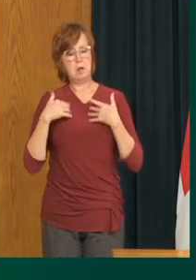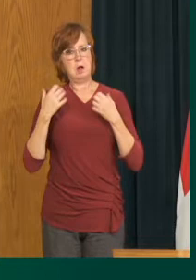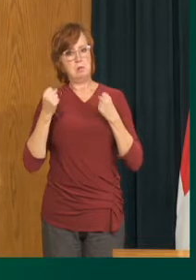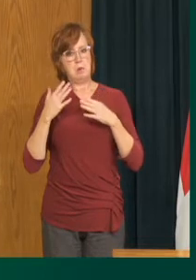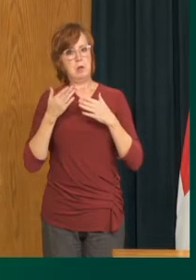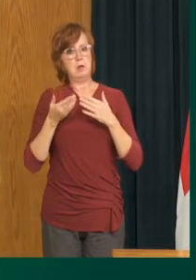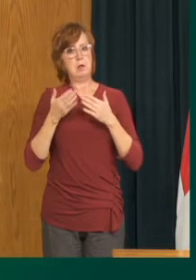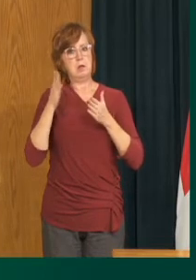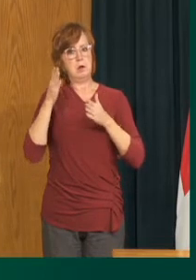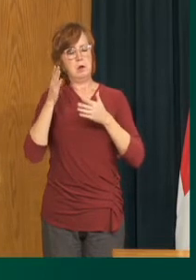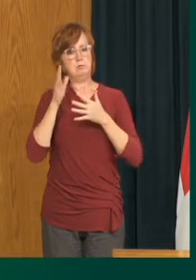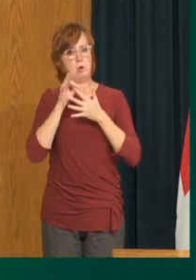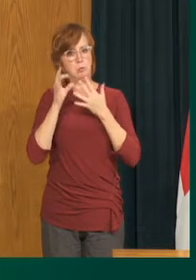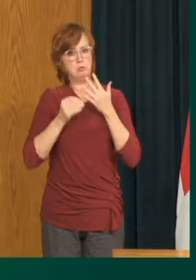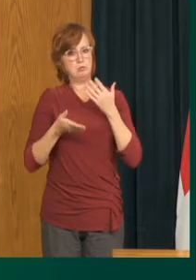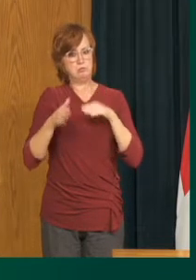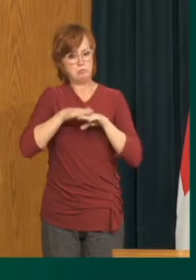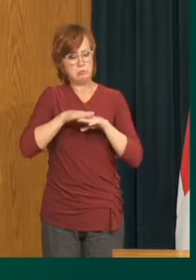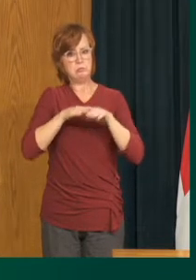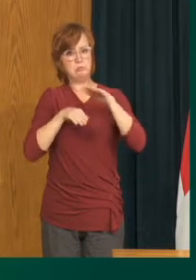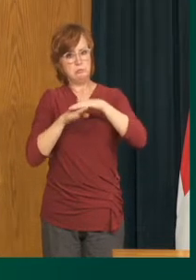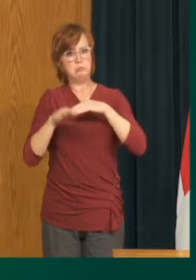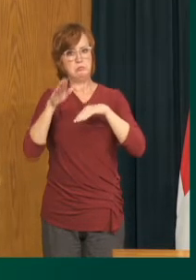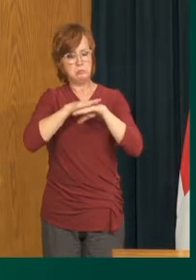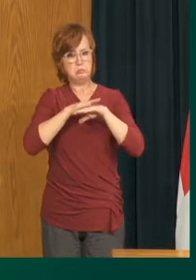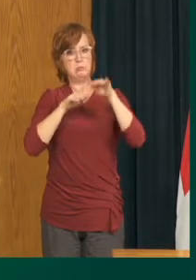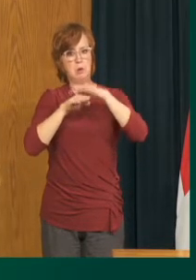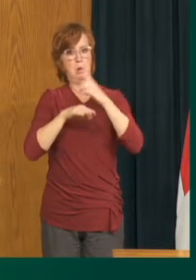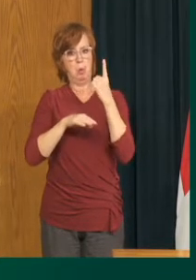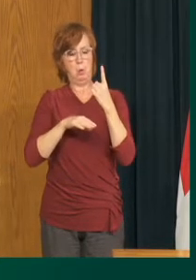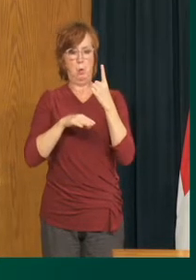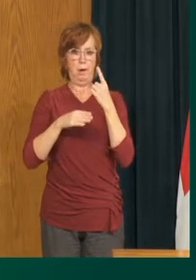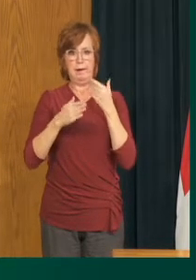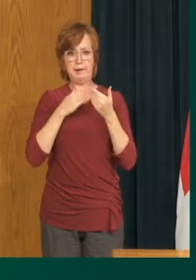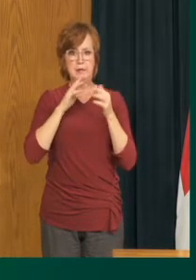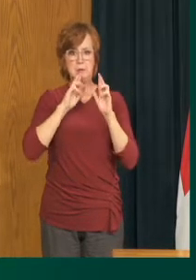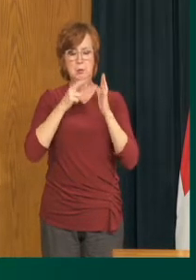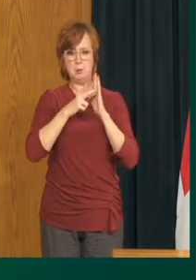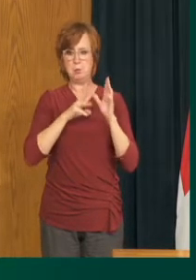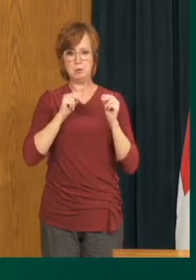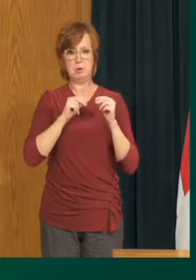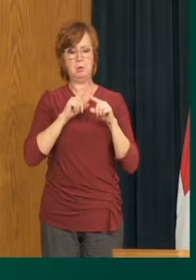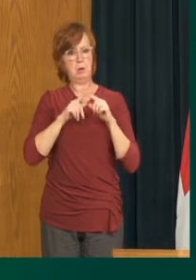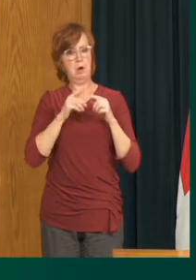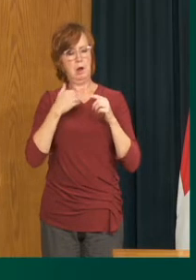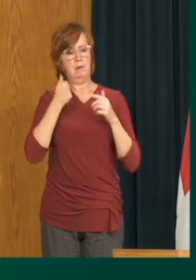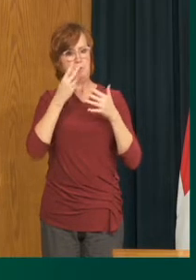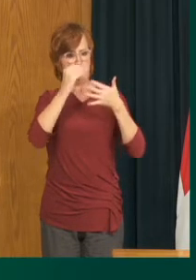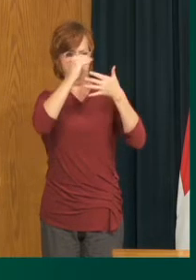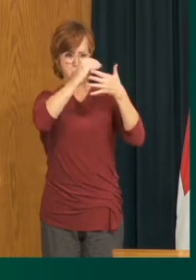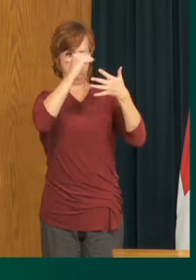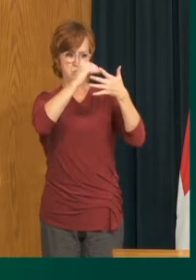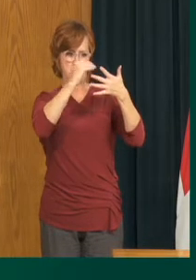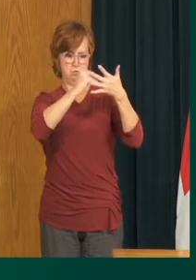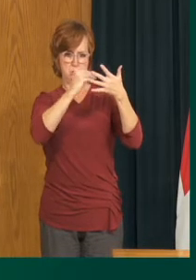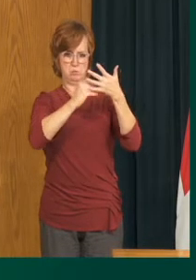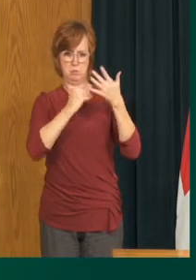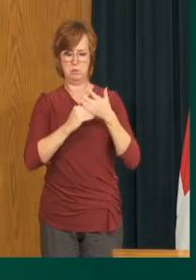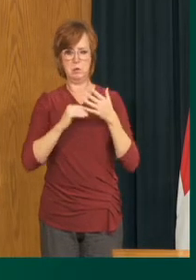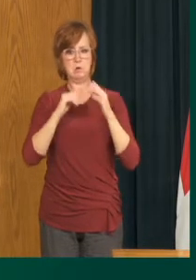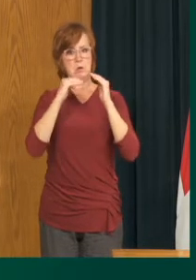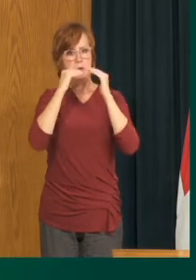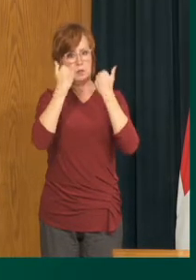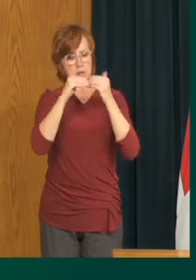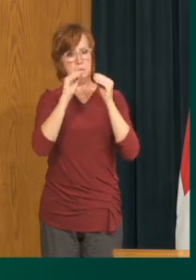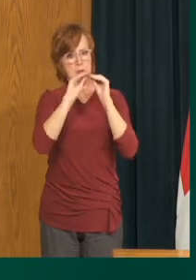provided, recommendations and the laws that he has put in place. Gathering size is one of those, so that if we do have a positive case, it